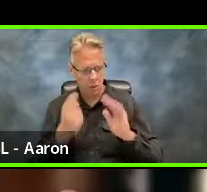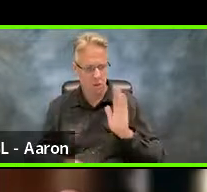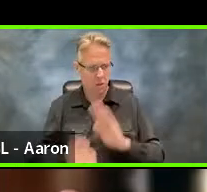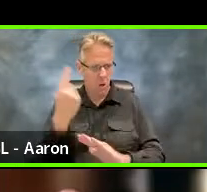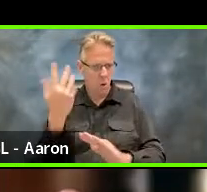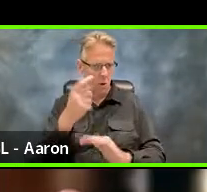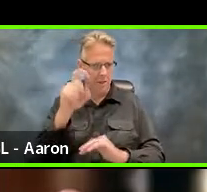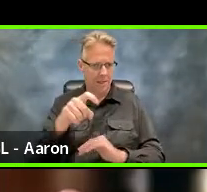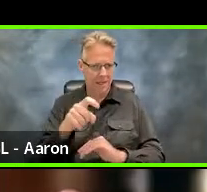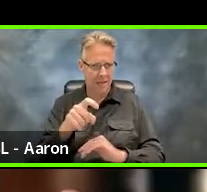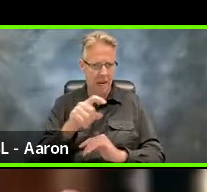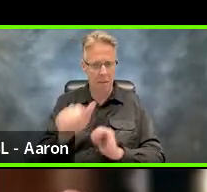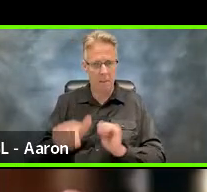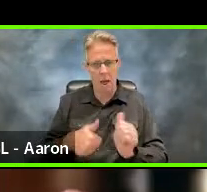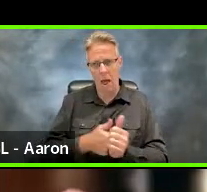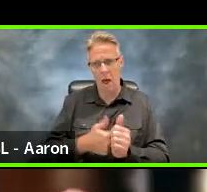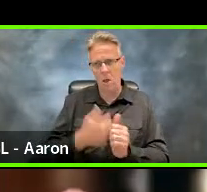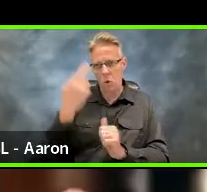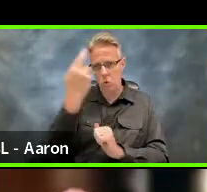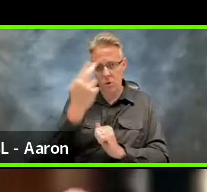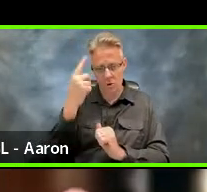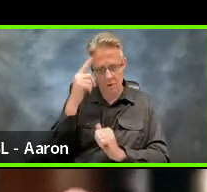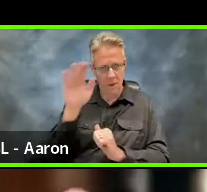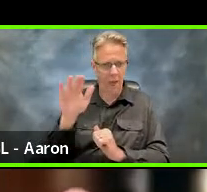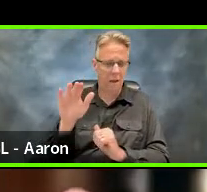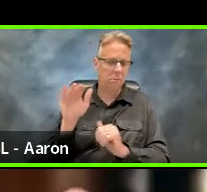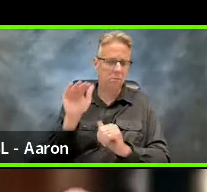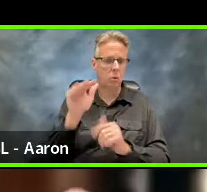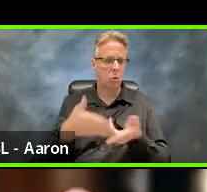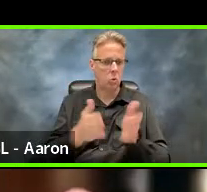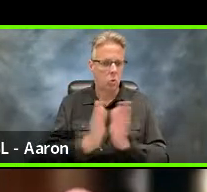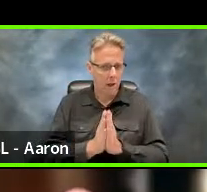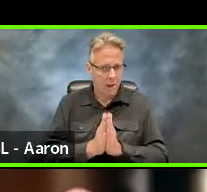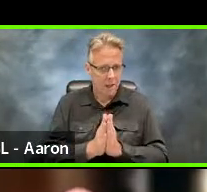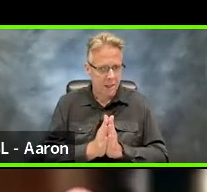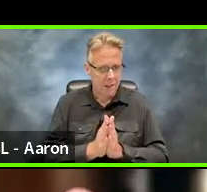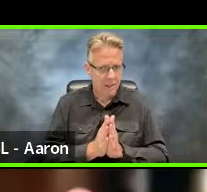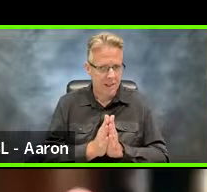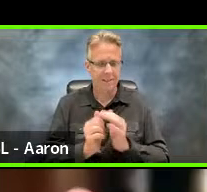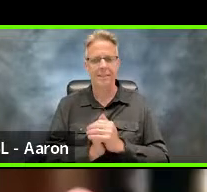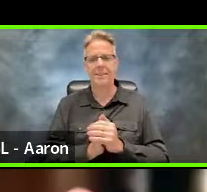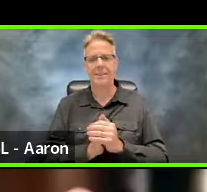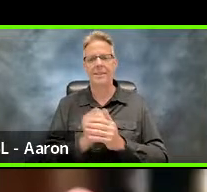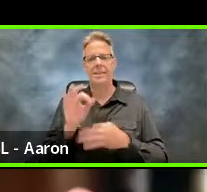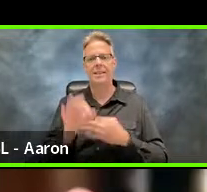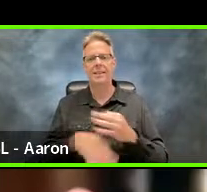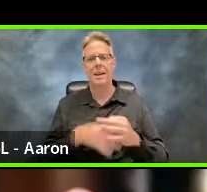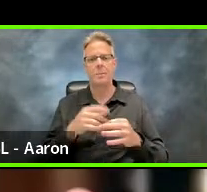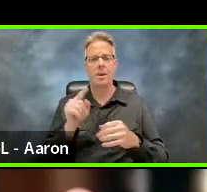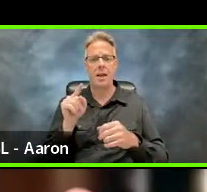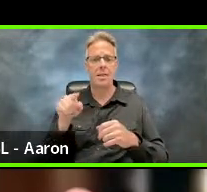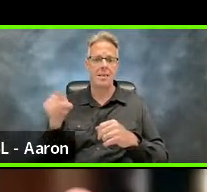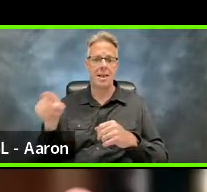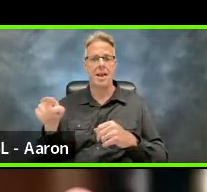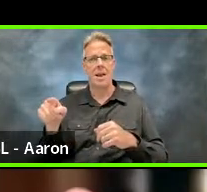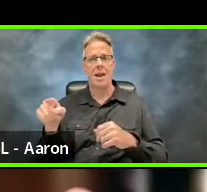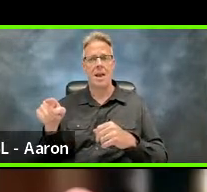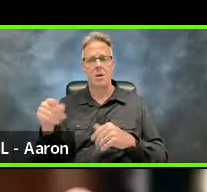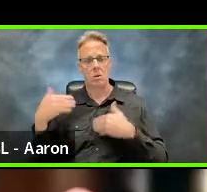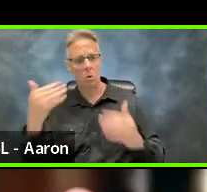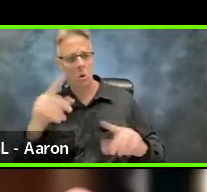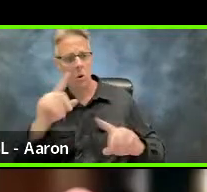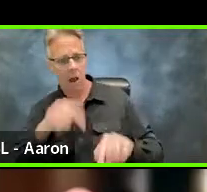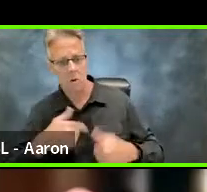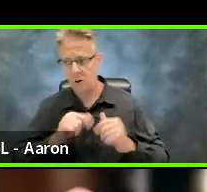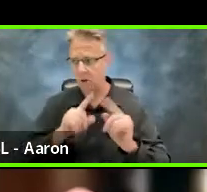behind the request, I would say, first and foremost, instead of them partner just jumping to the solution, trying to